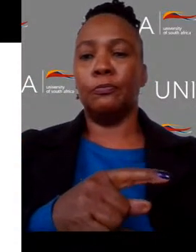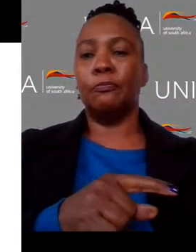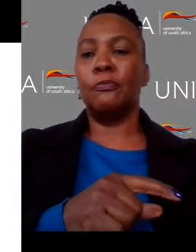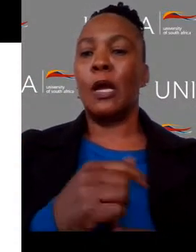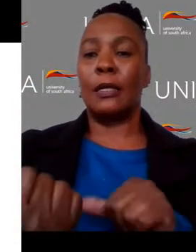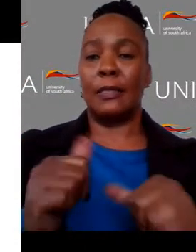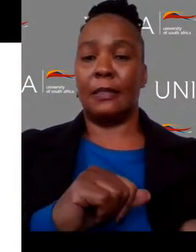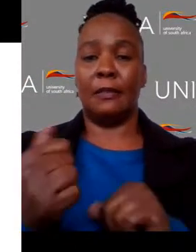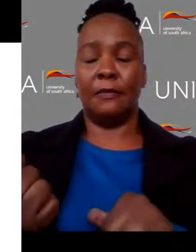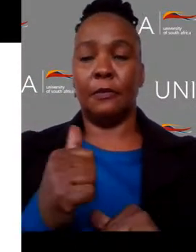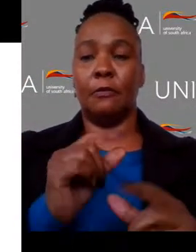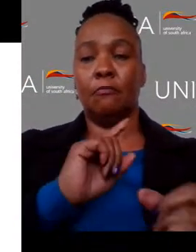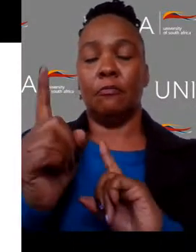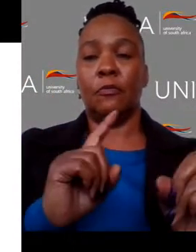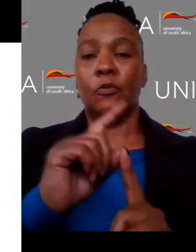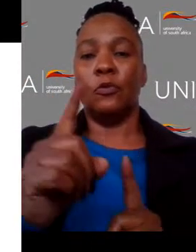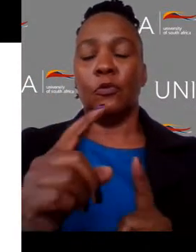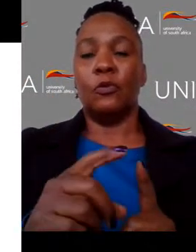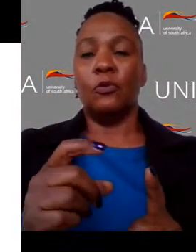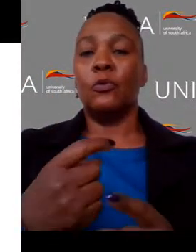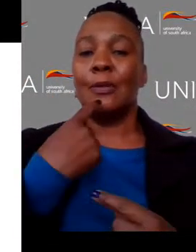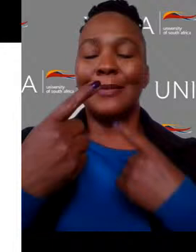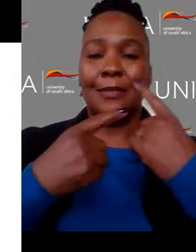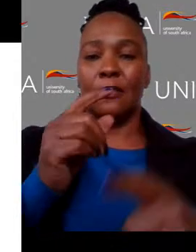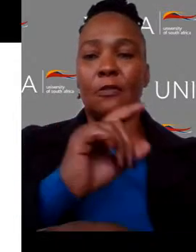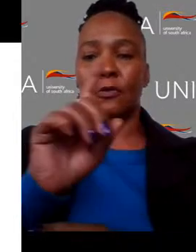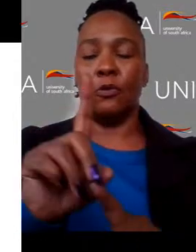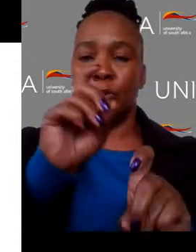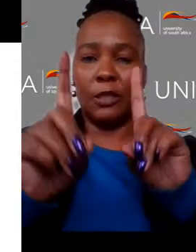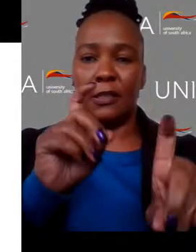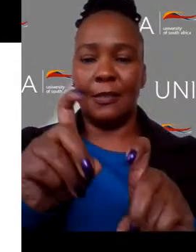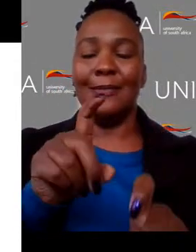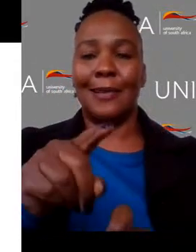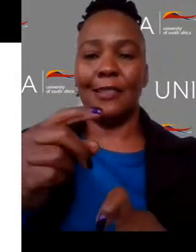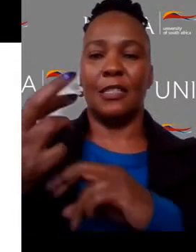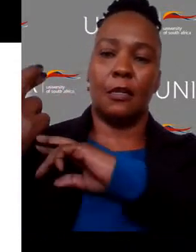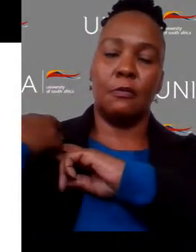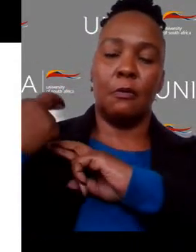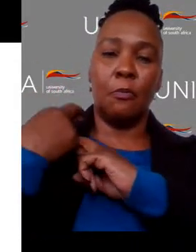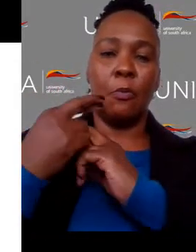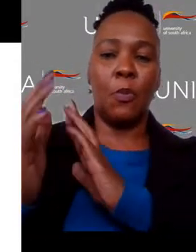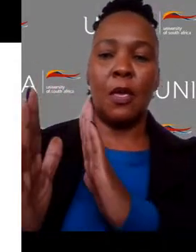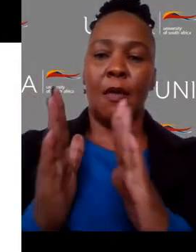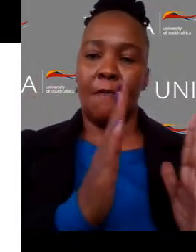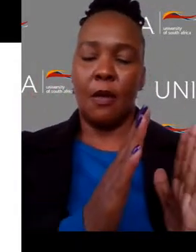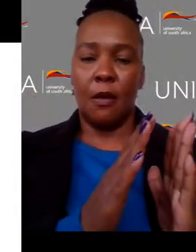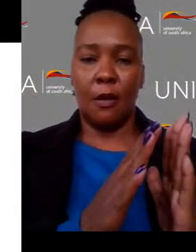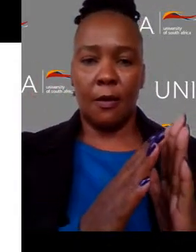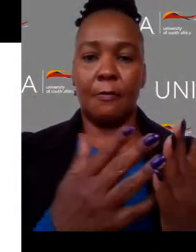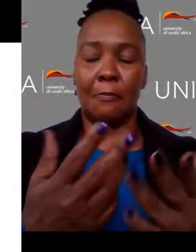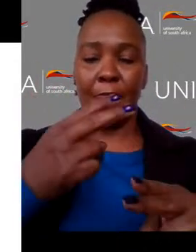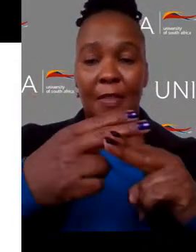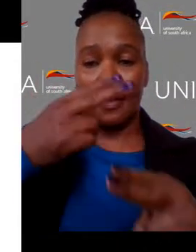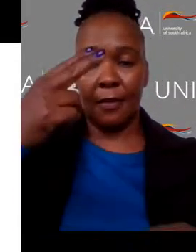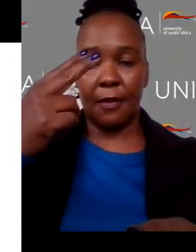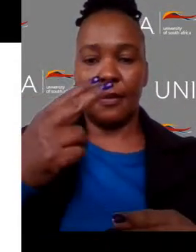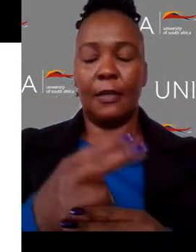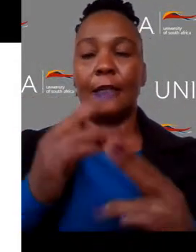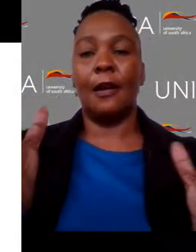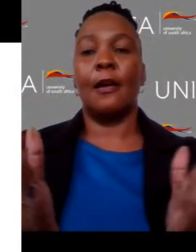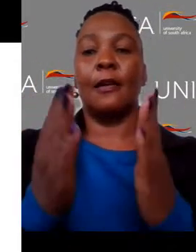the answers to your questions. That is responsible behavior. And finally, we come to